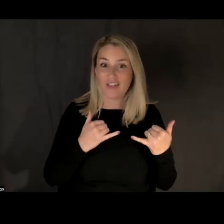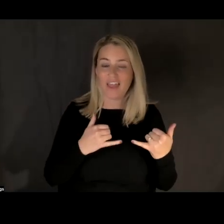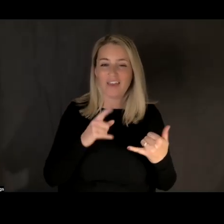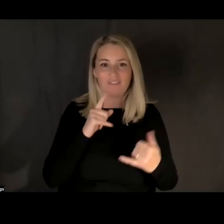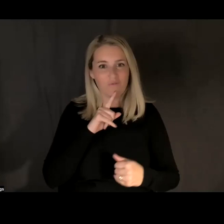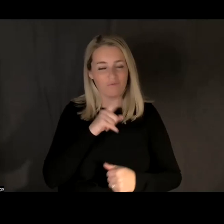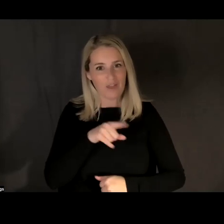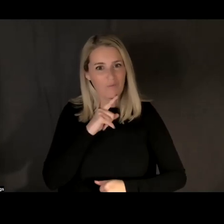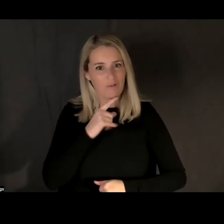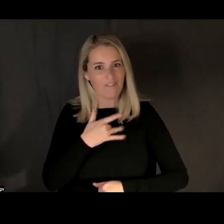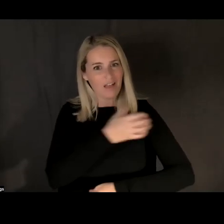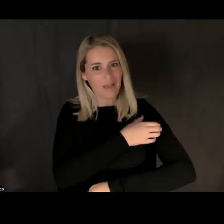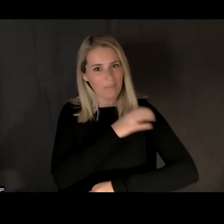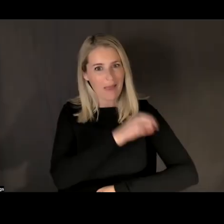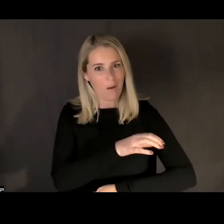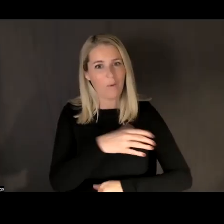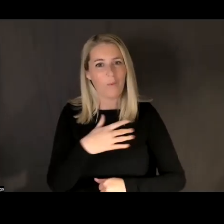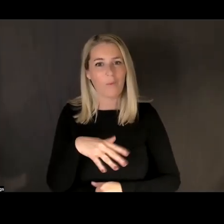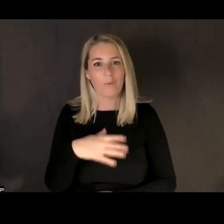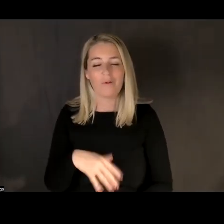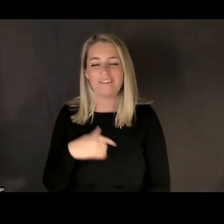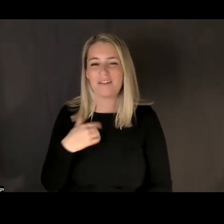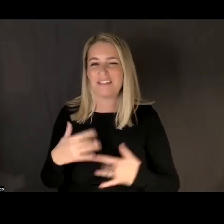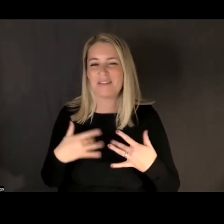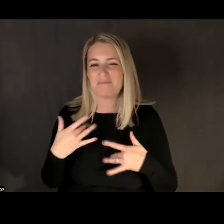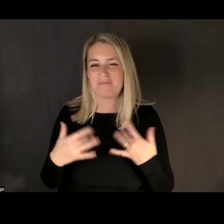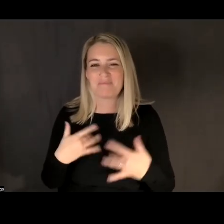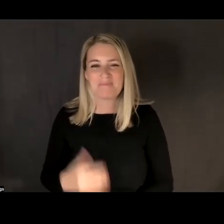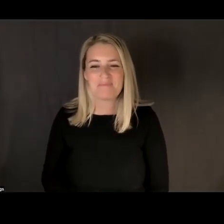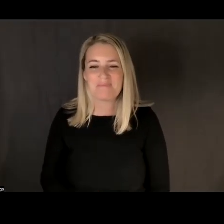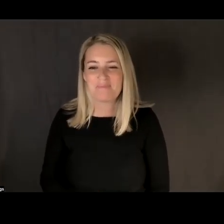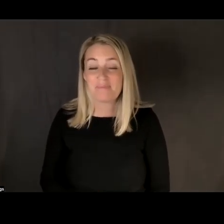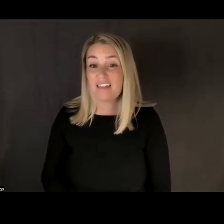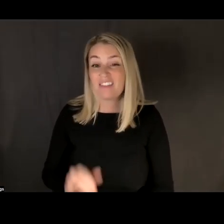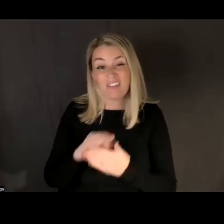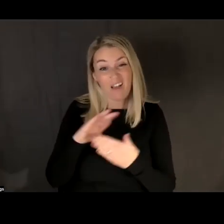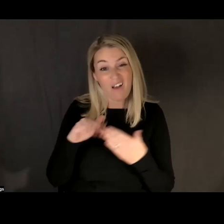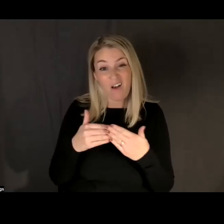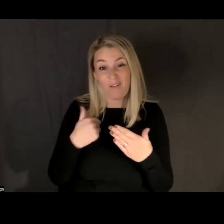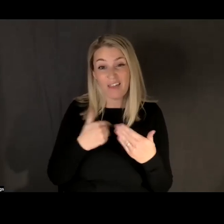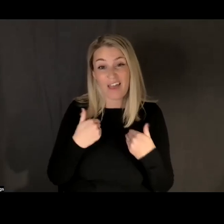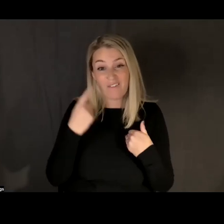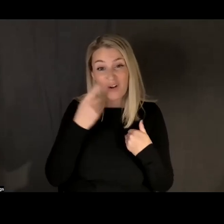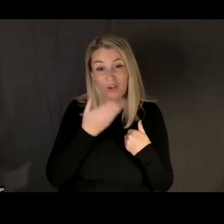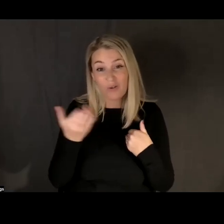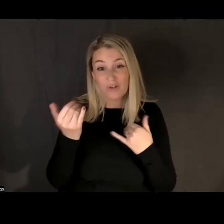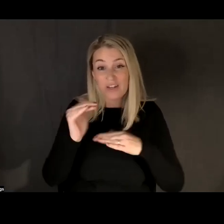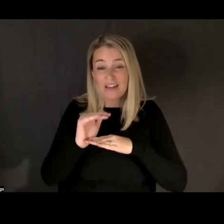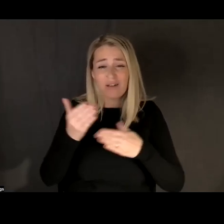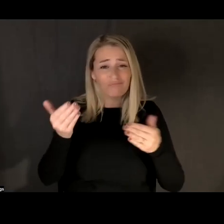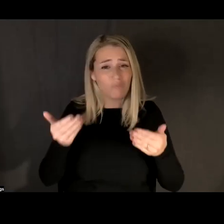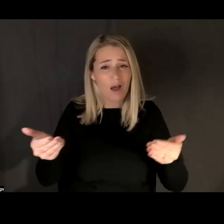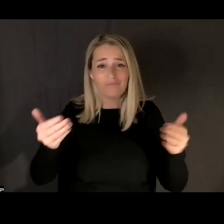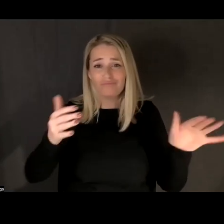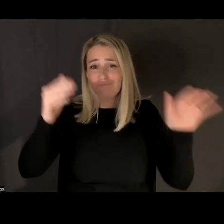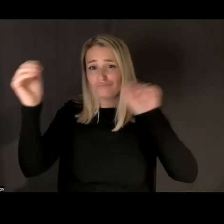So I'm excited. Well, that's all we have for you tonight. You're welcome to take off unless there's any other questions you